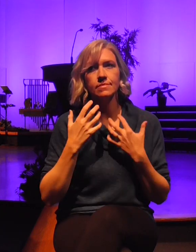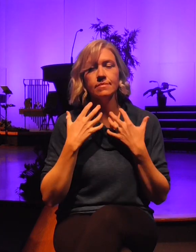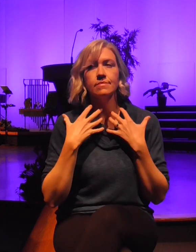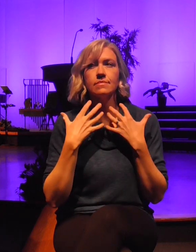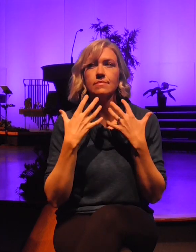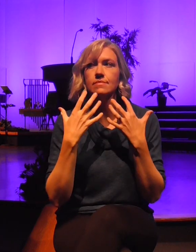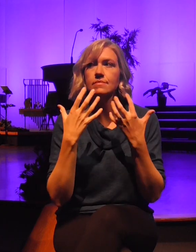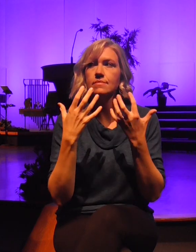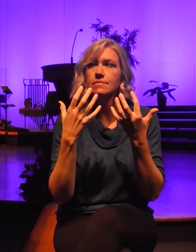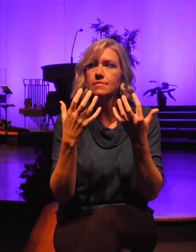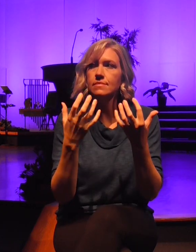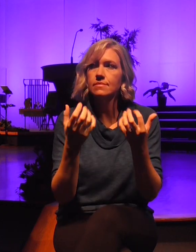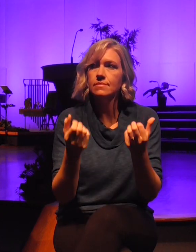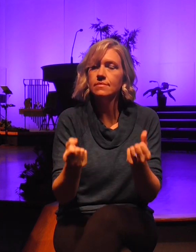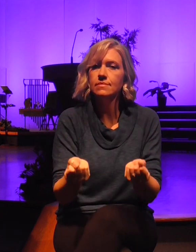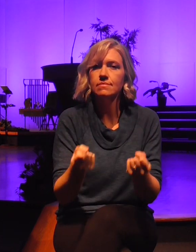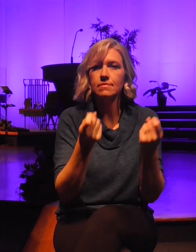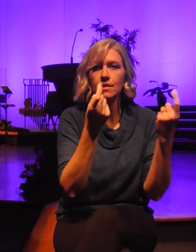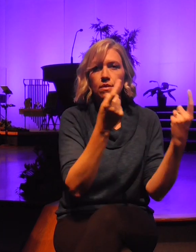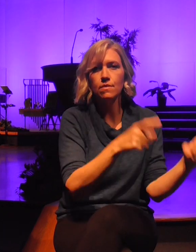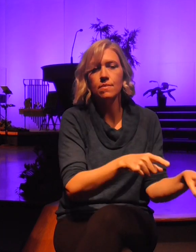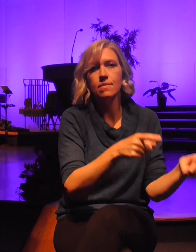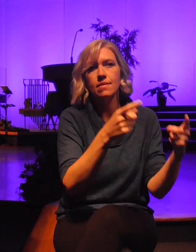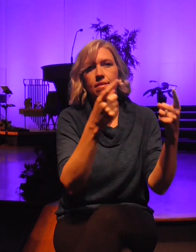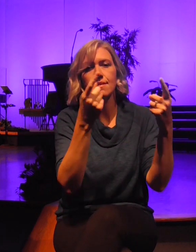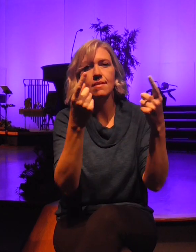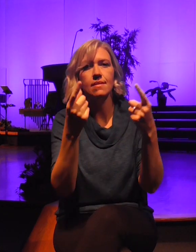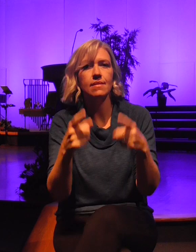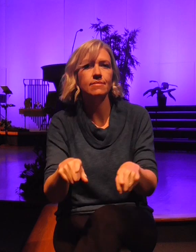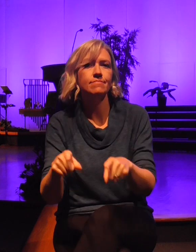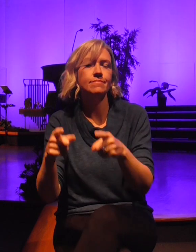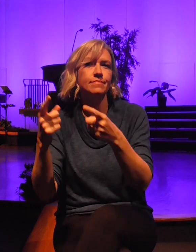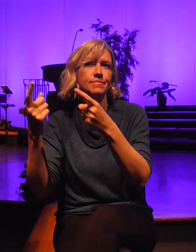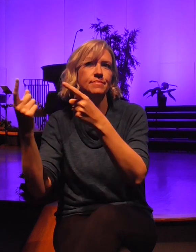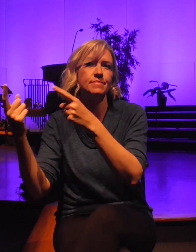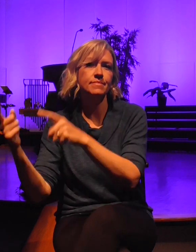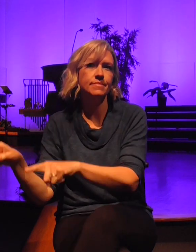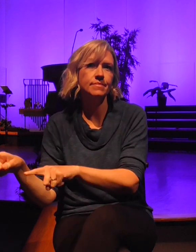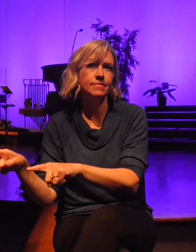there's a healing going on.